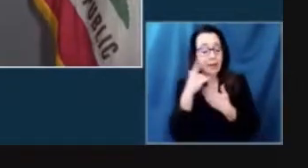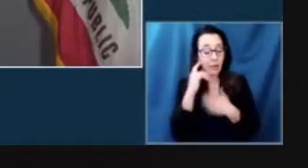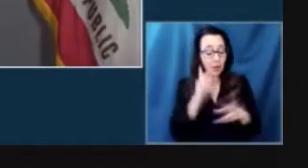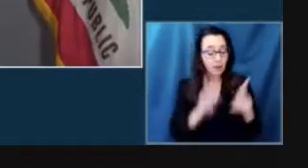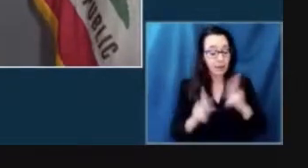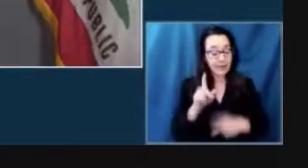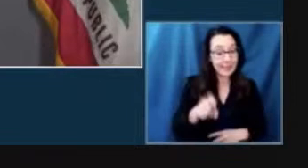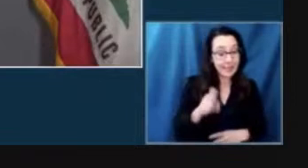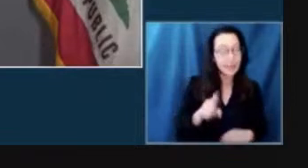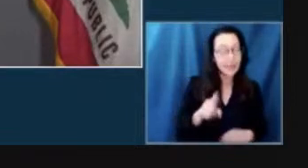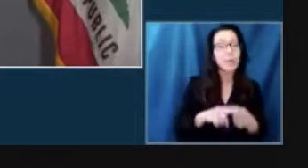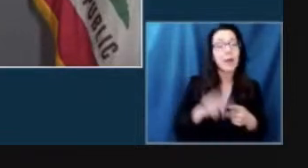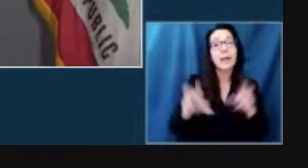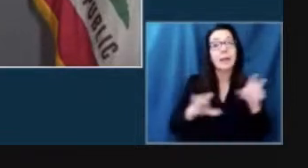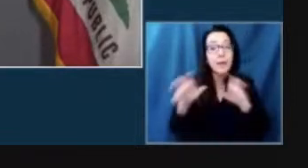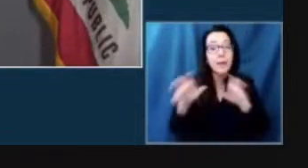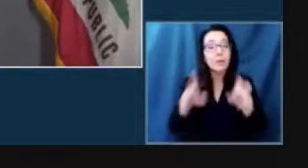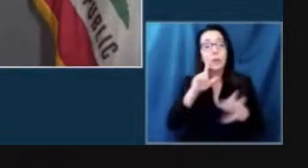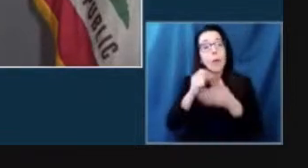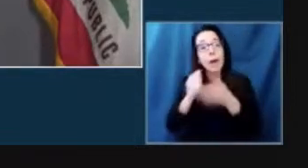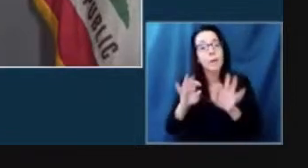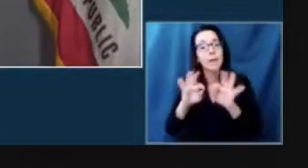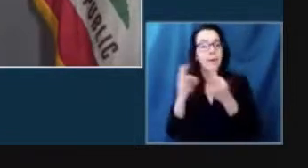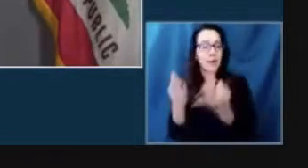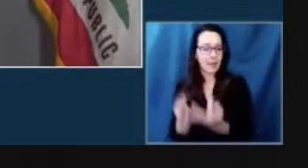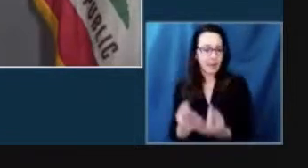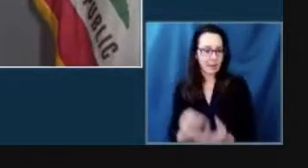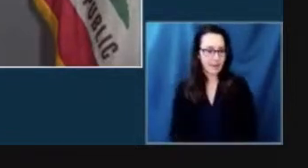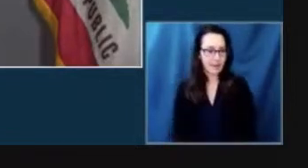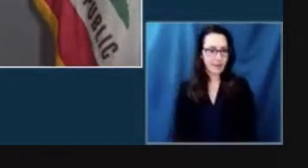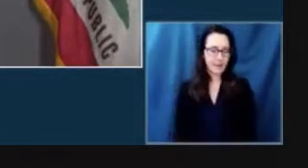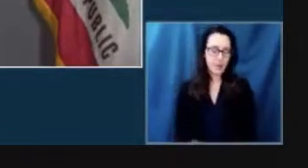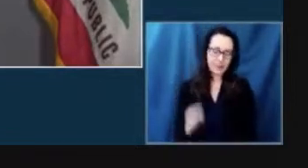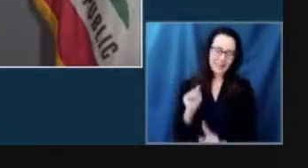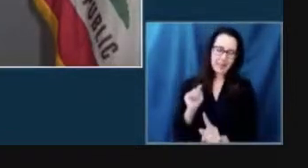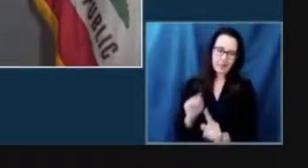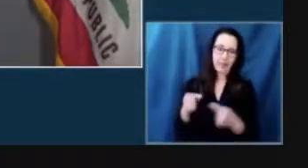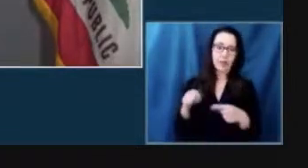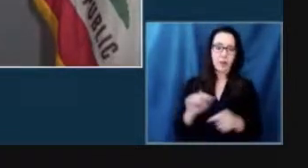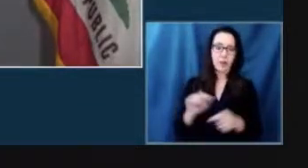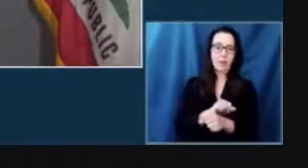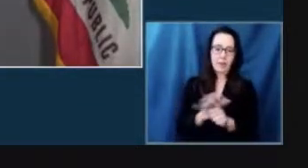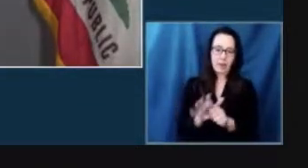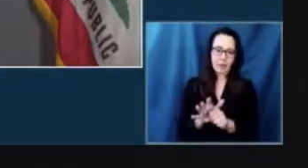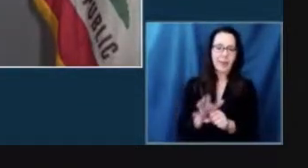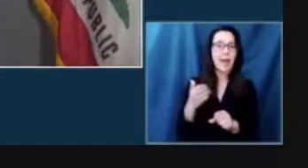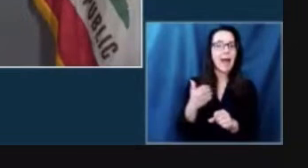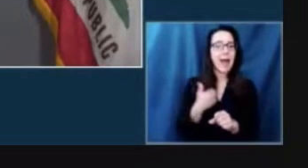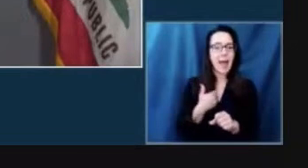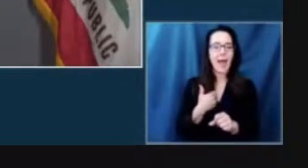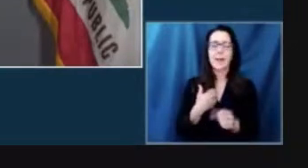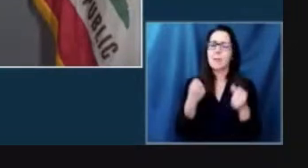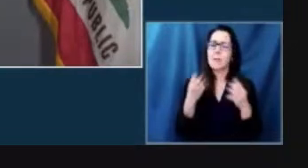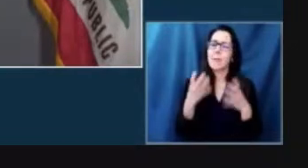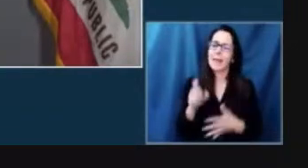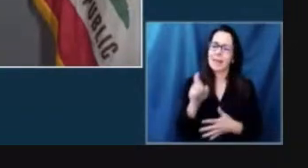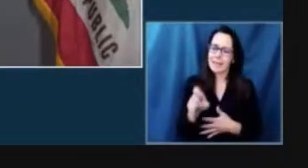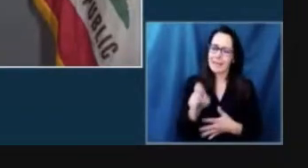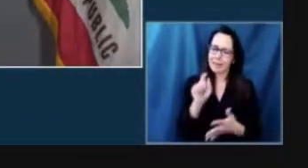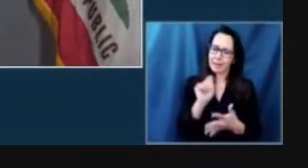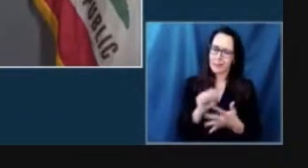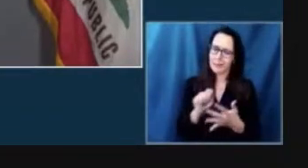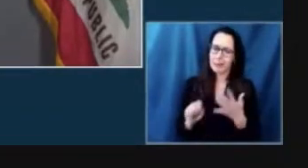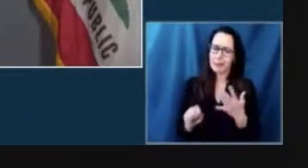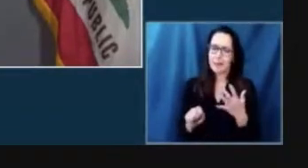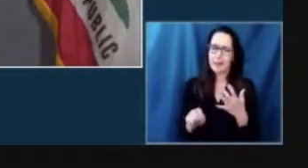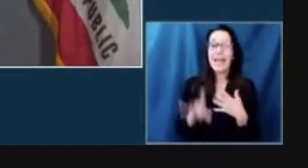that further help families, especially during the pandemic when needs were at an all-time high. That includes